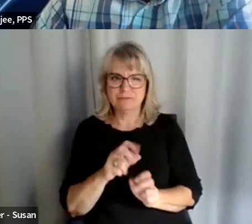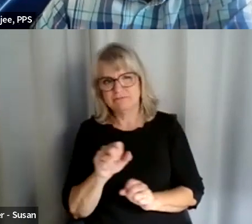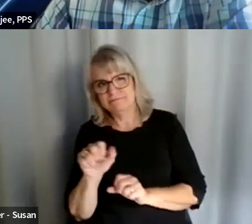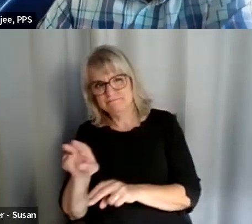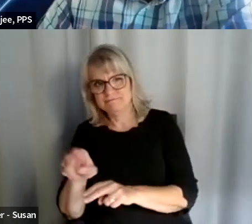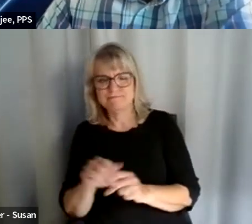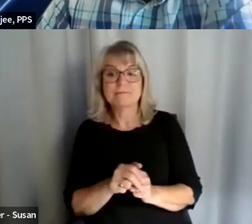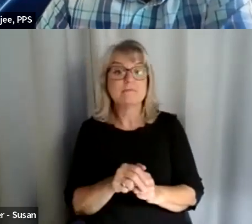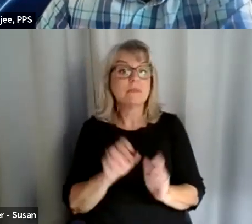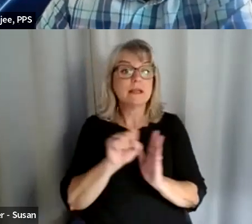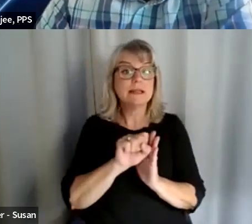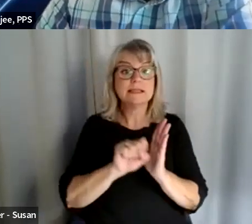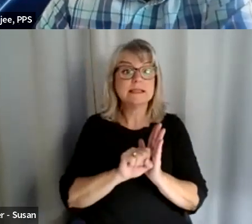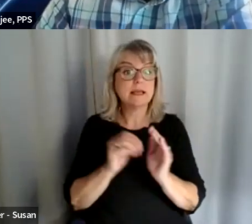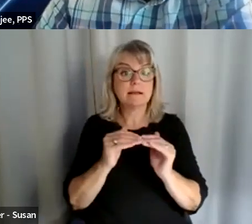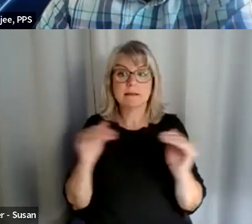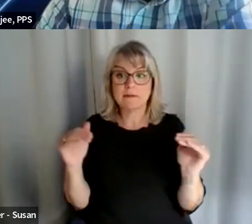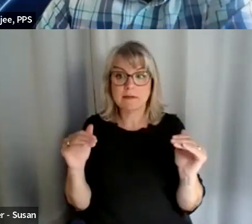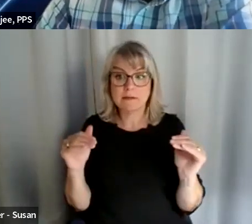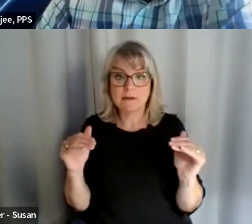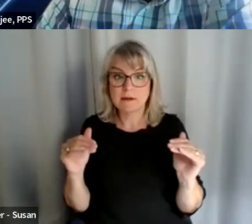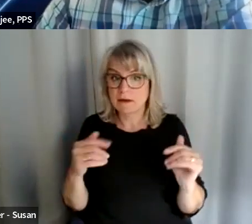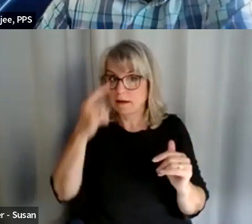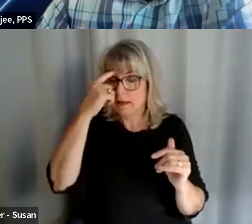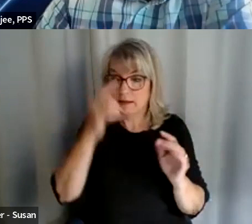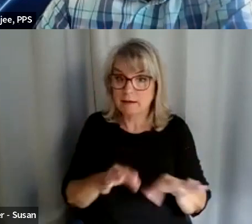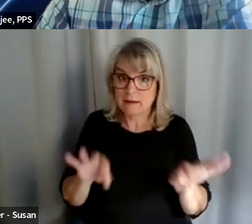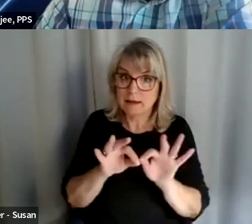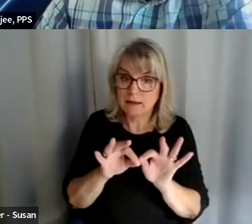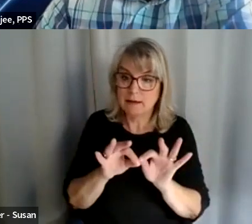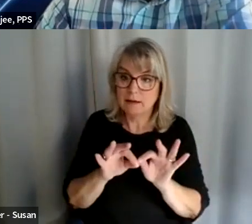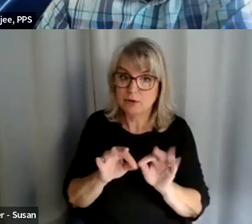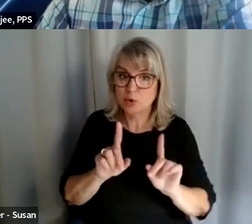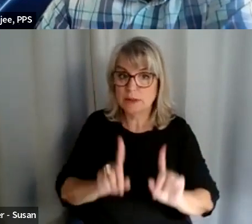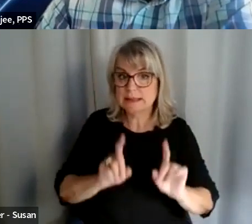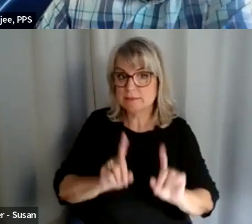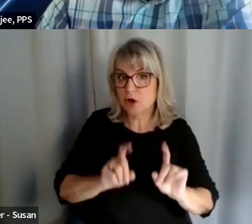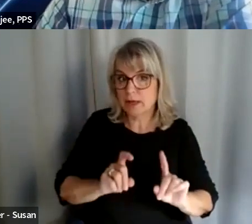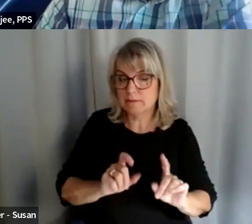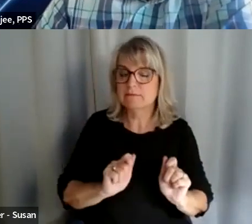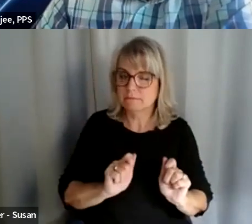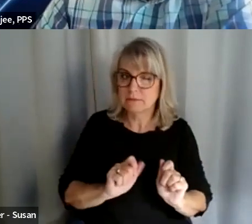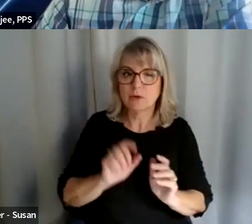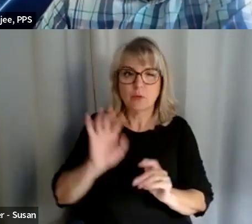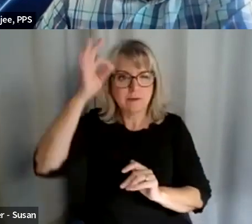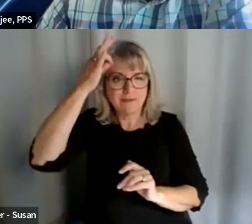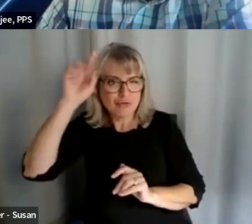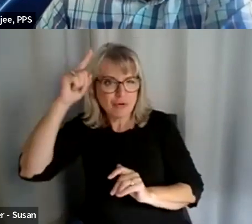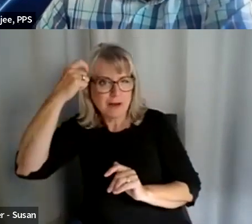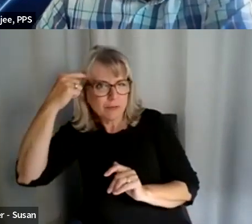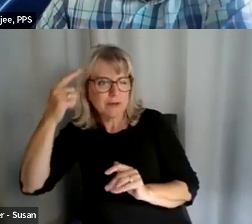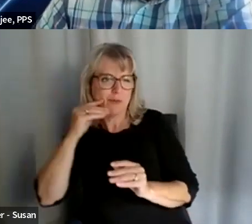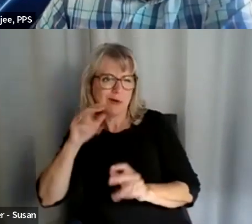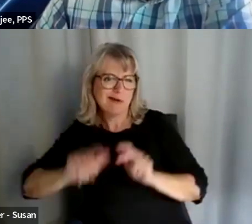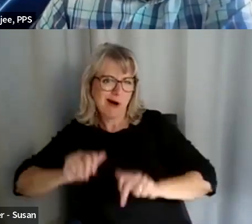The states at the state level, I think, is a key in order to experiment with the federal government. It might be a little bit more awkward, but